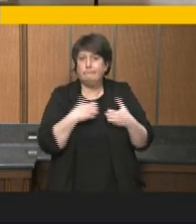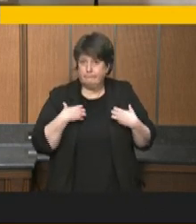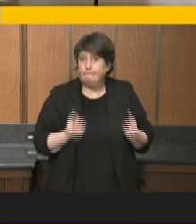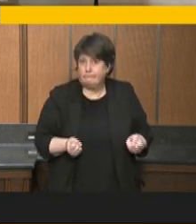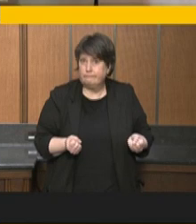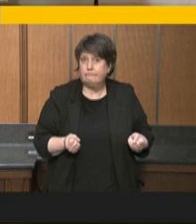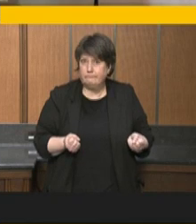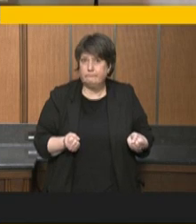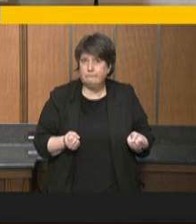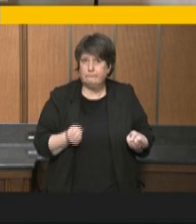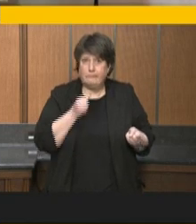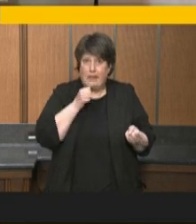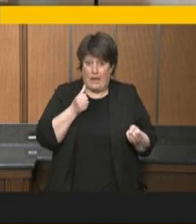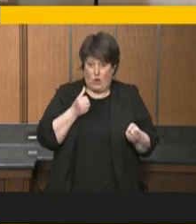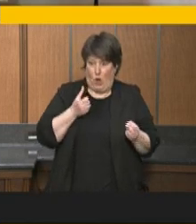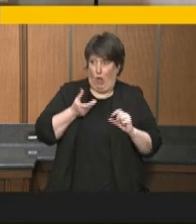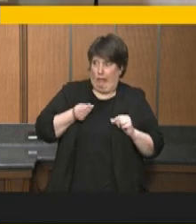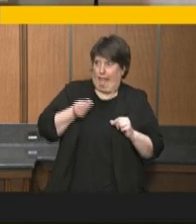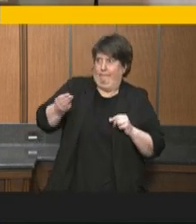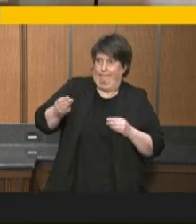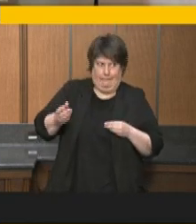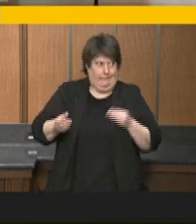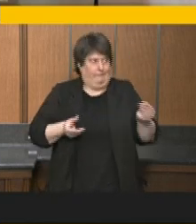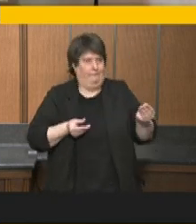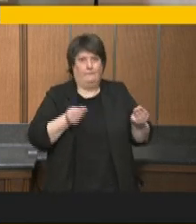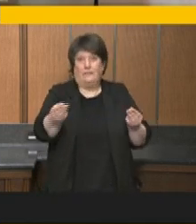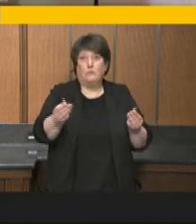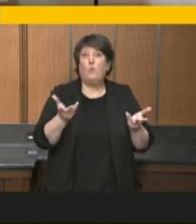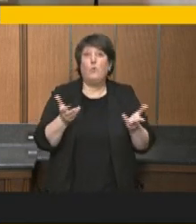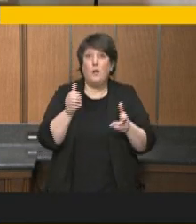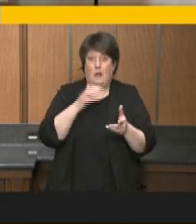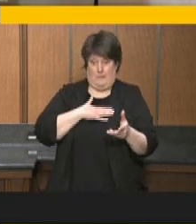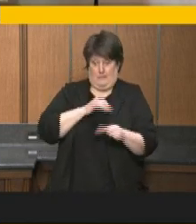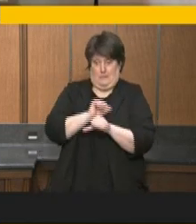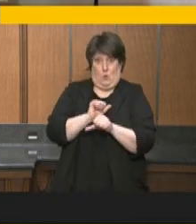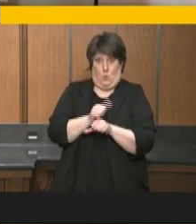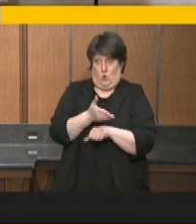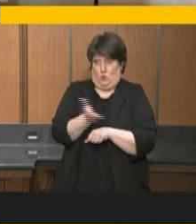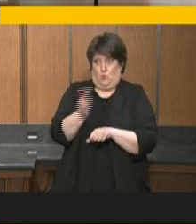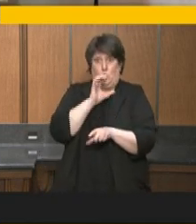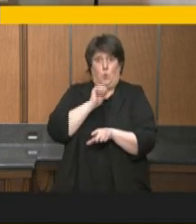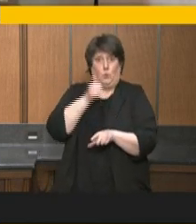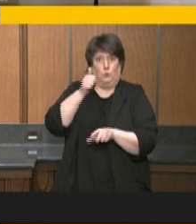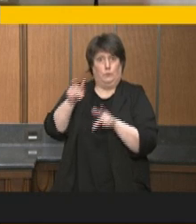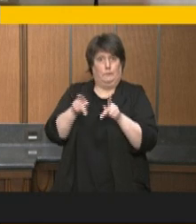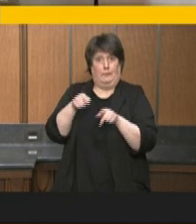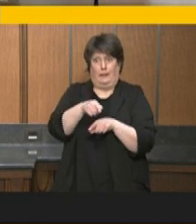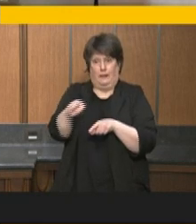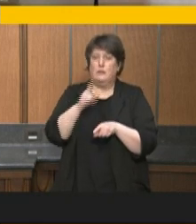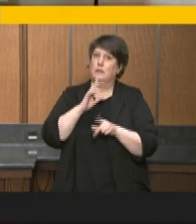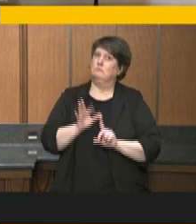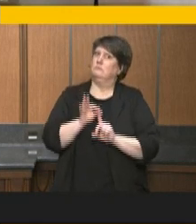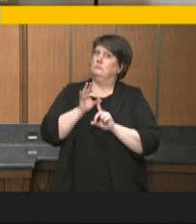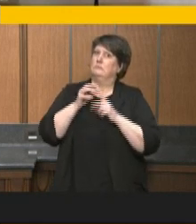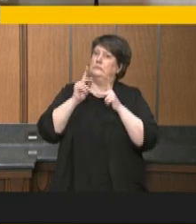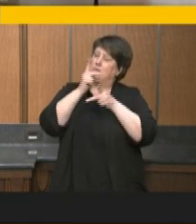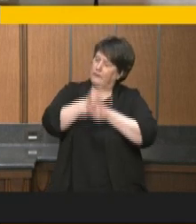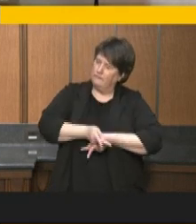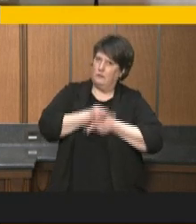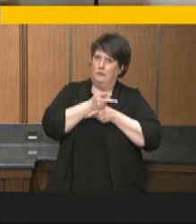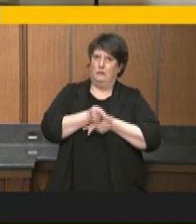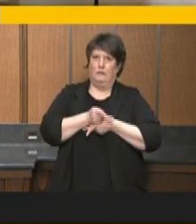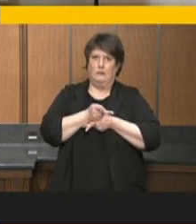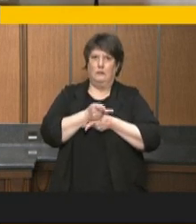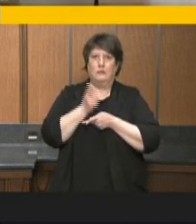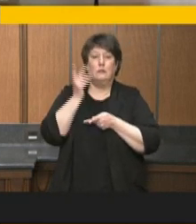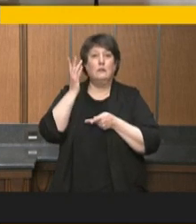not spread to others. But maybe you're working with older people. Well, there you need to take special precautions to protect them, long-term